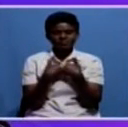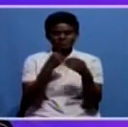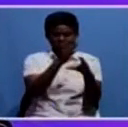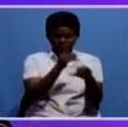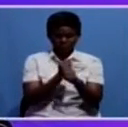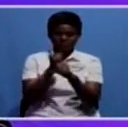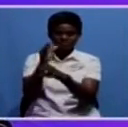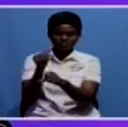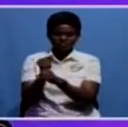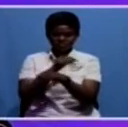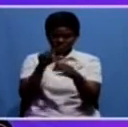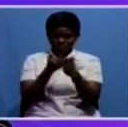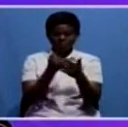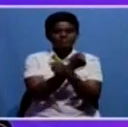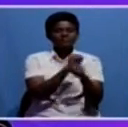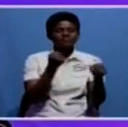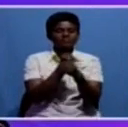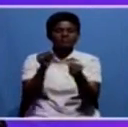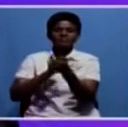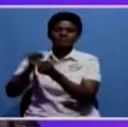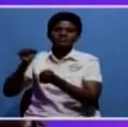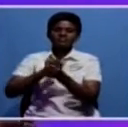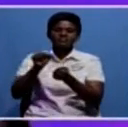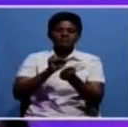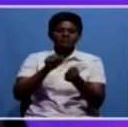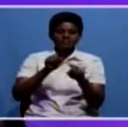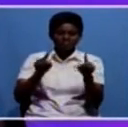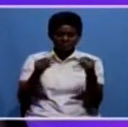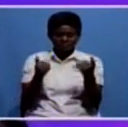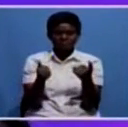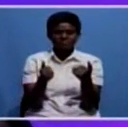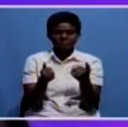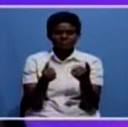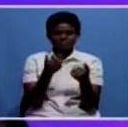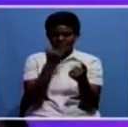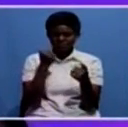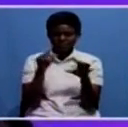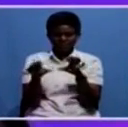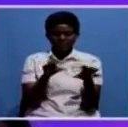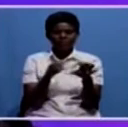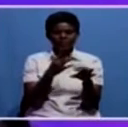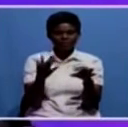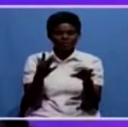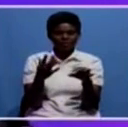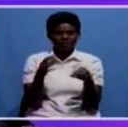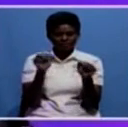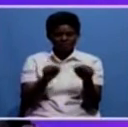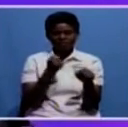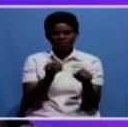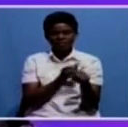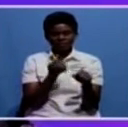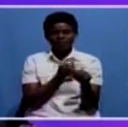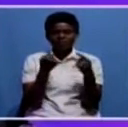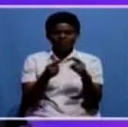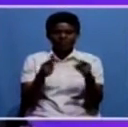those resolutions, passed them there, and ultimately has to do the thing that can only be done by